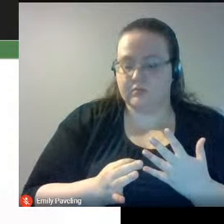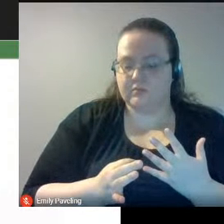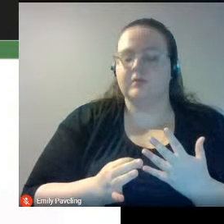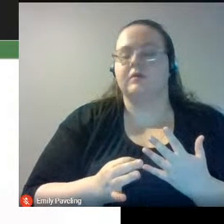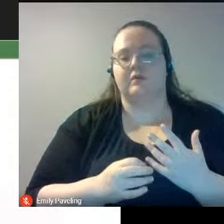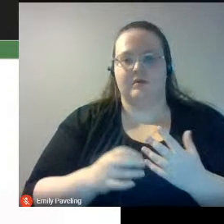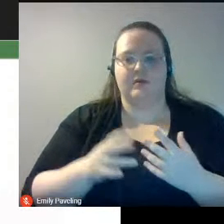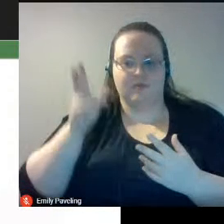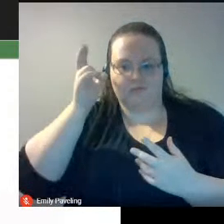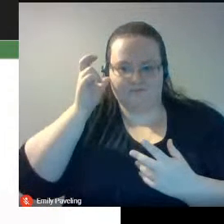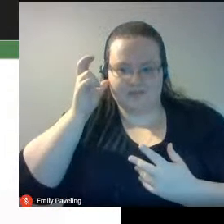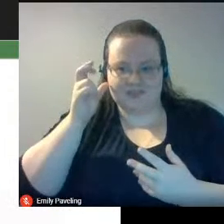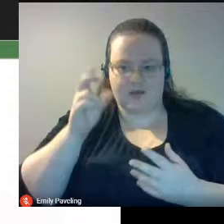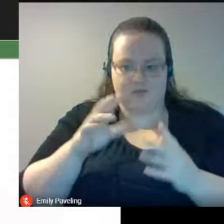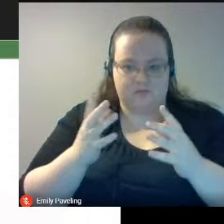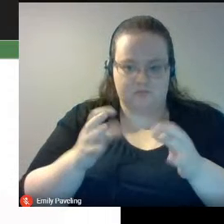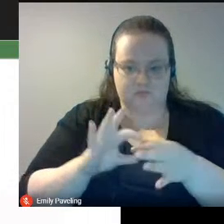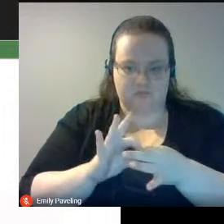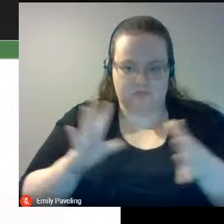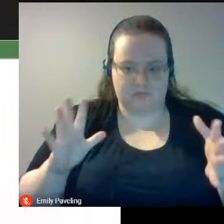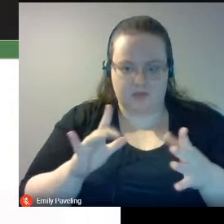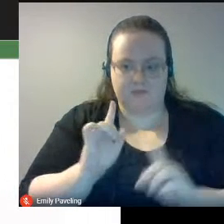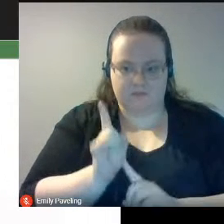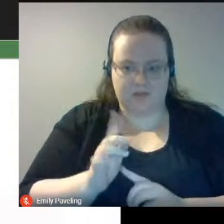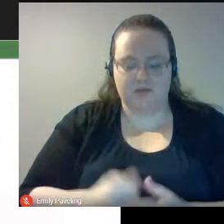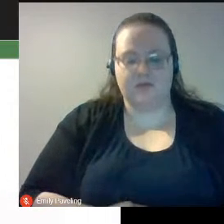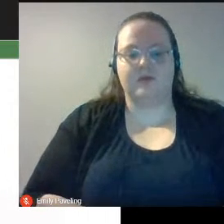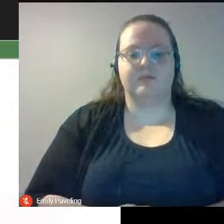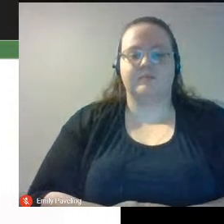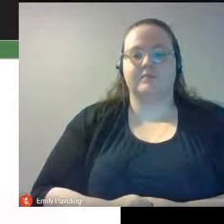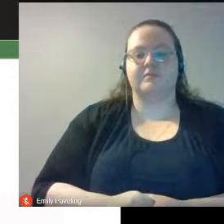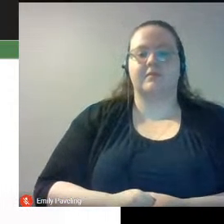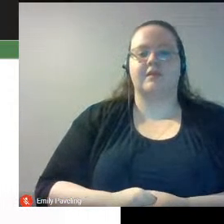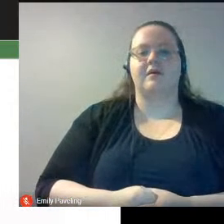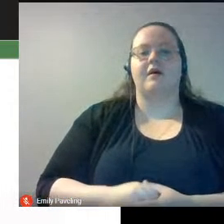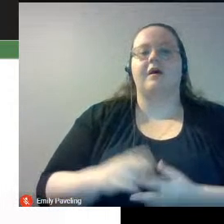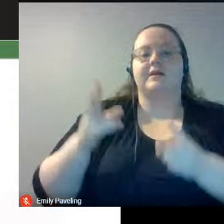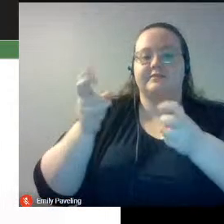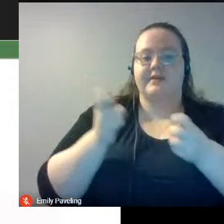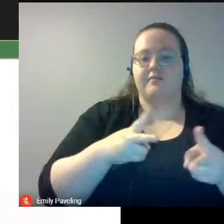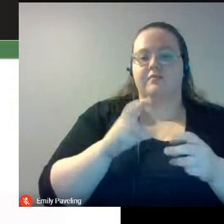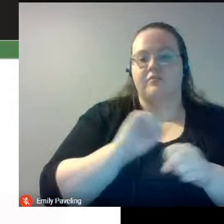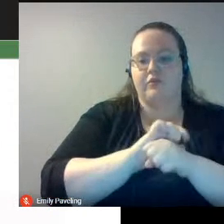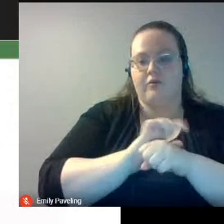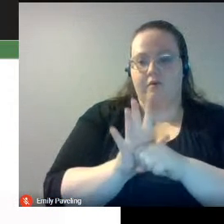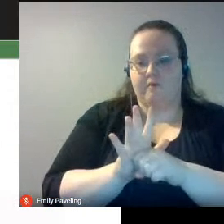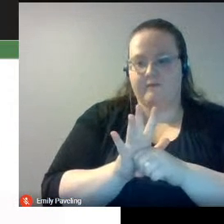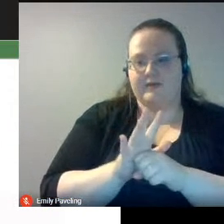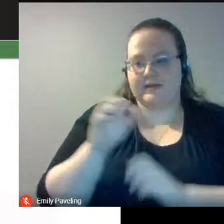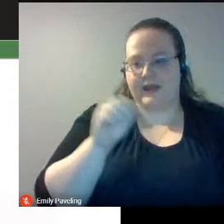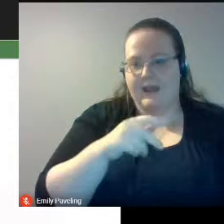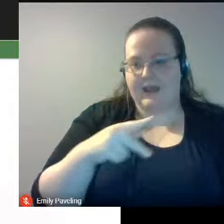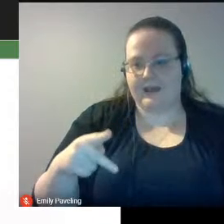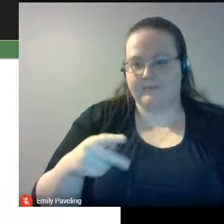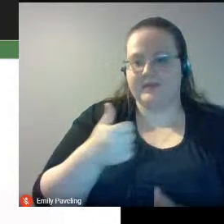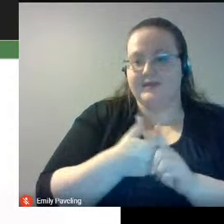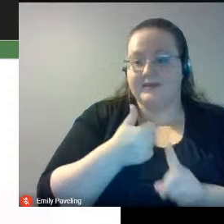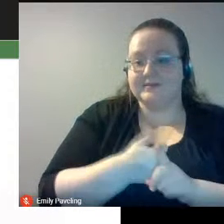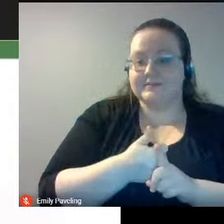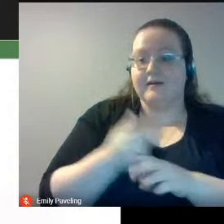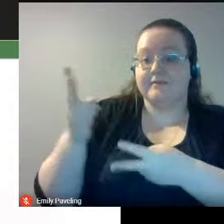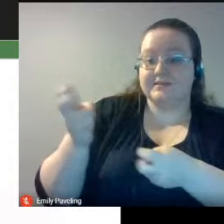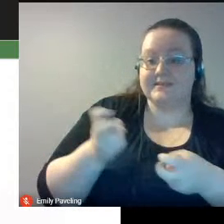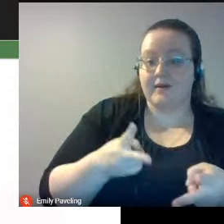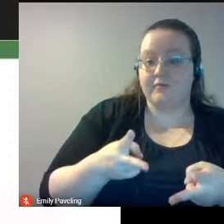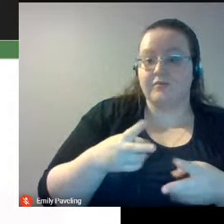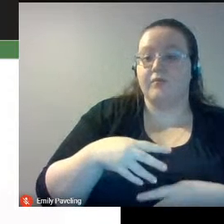the Google or Apple Store. The app does not collect, store, or access any personal data or health information and